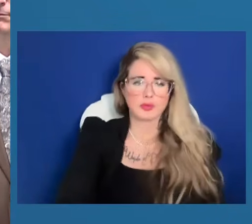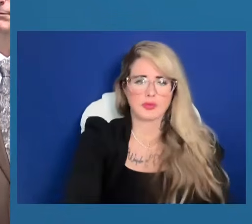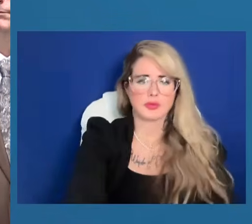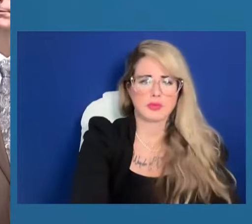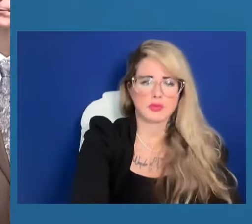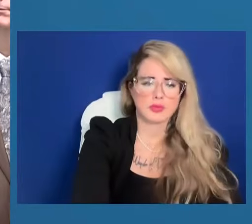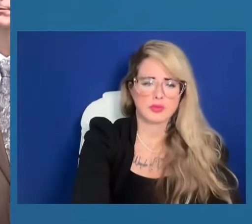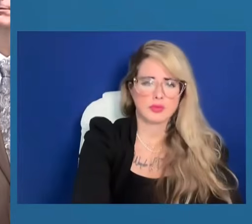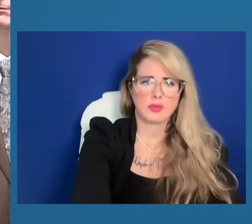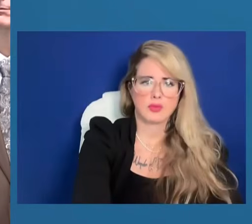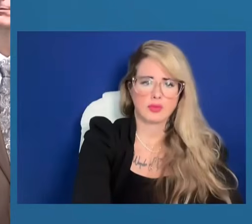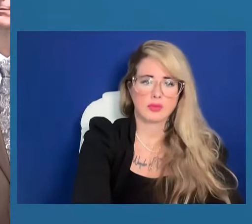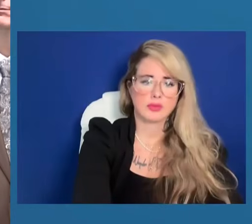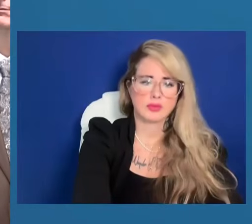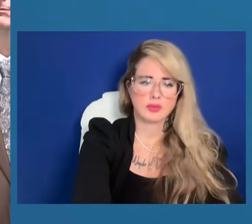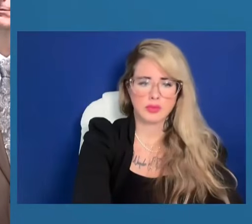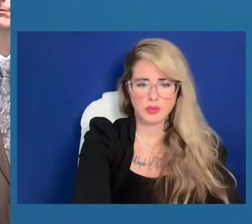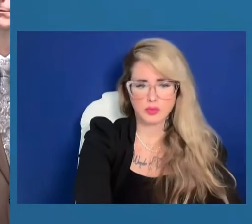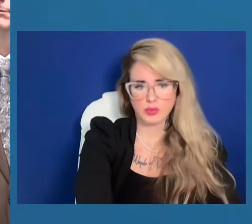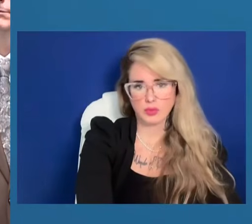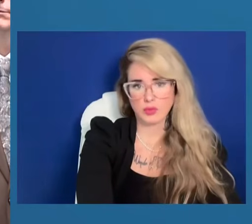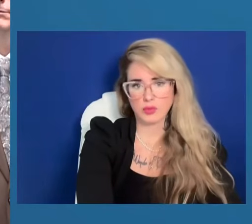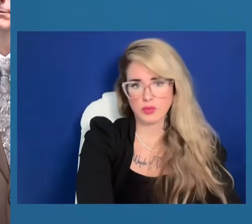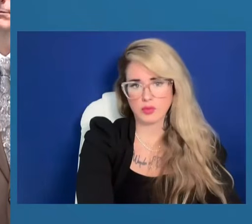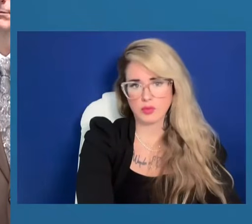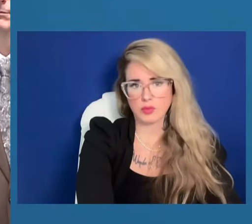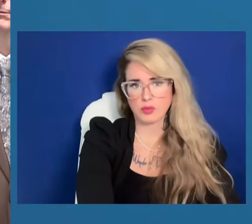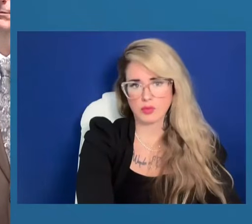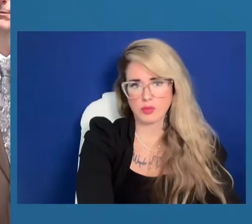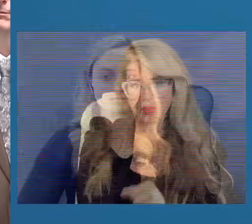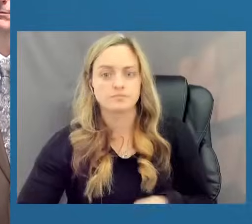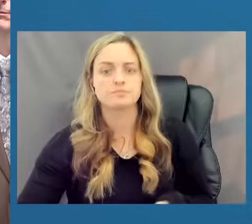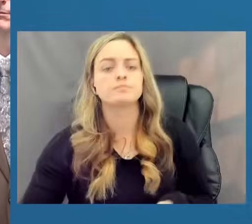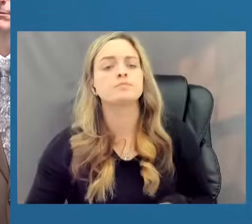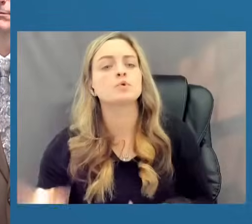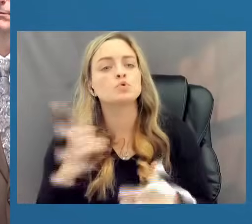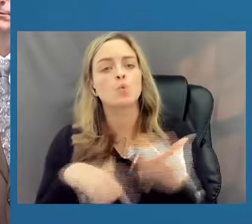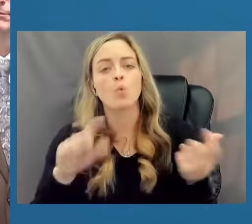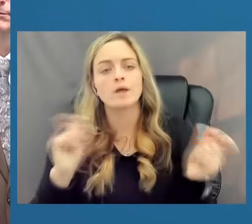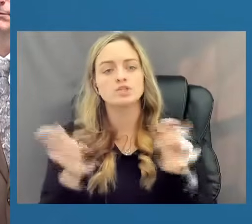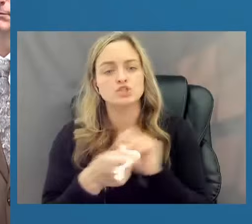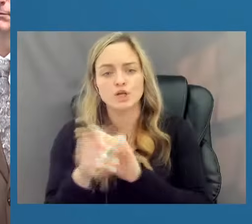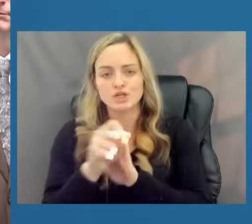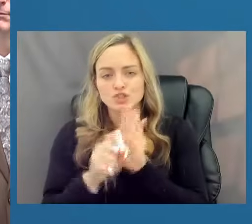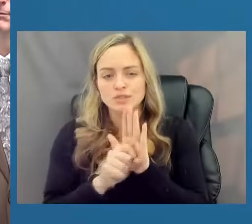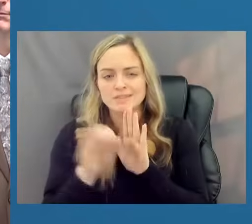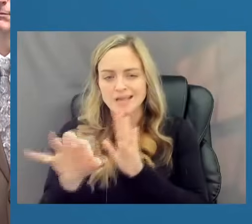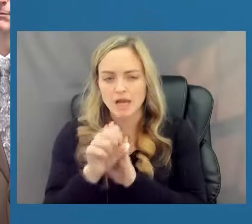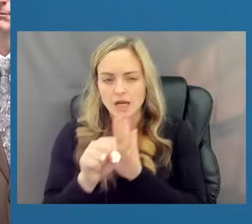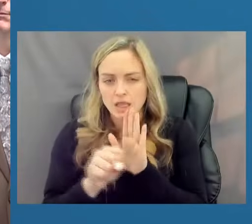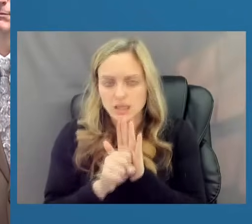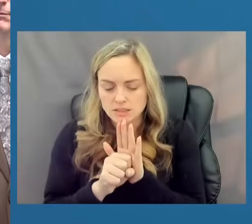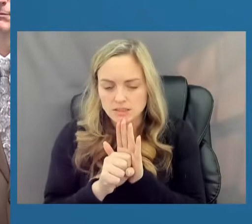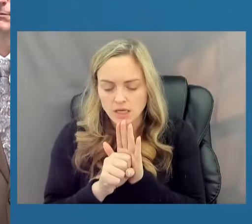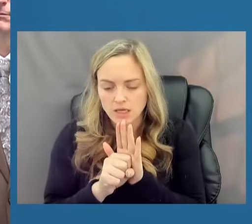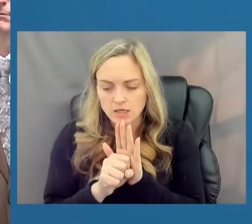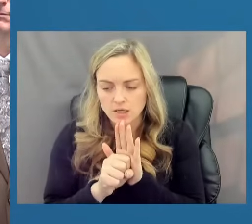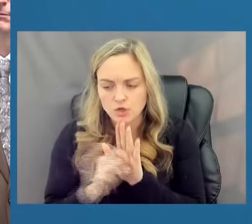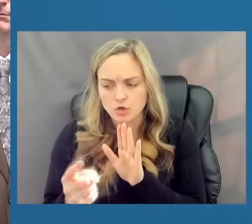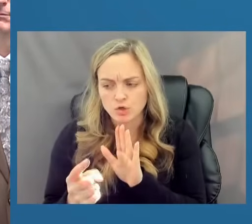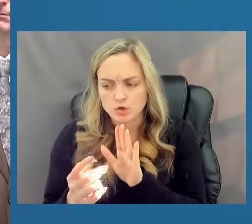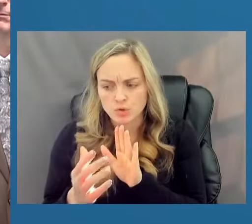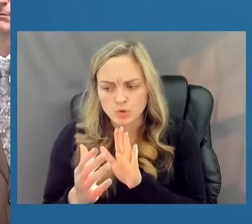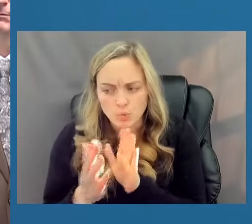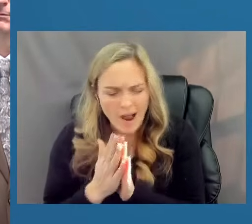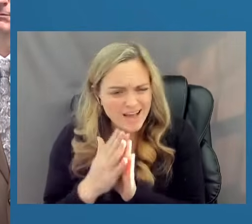changed since your State of the State that you're now proposing this? You've been asked about the New York for All Act, for example, which this is a key component of several